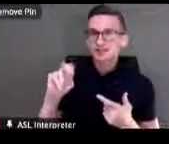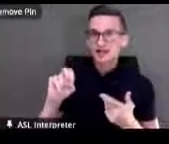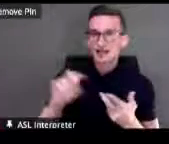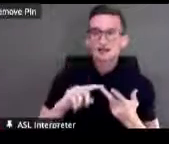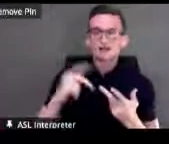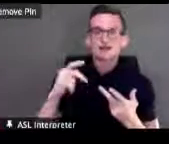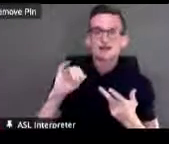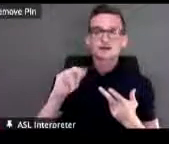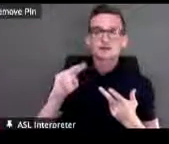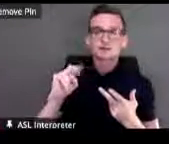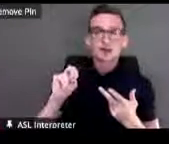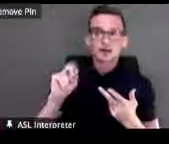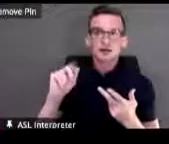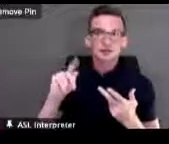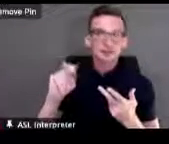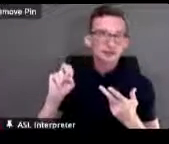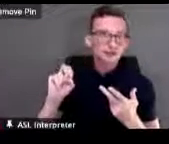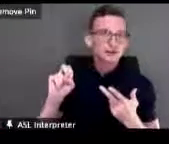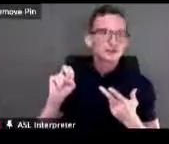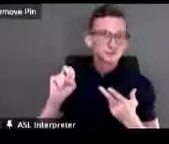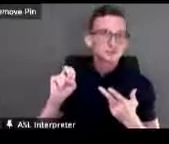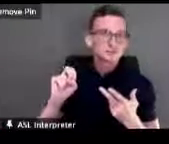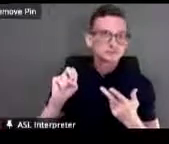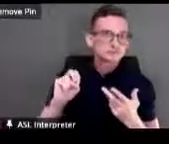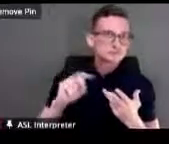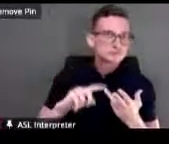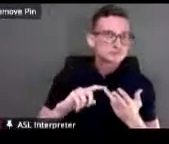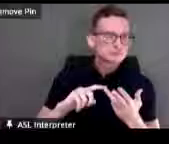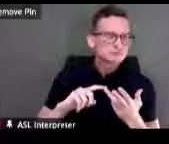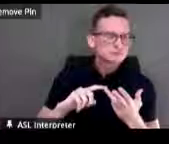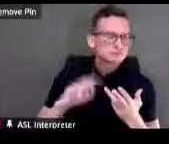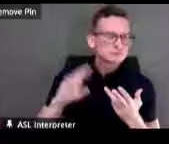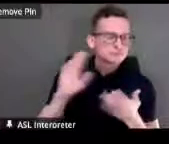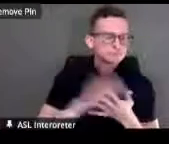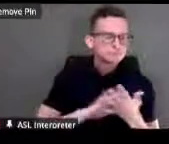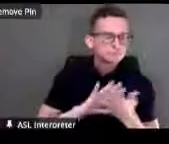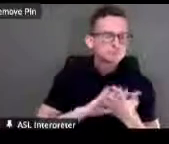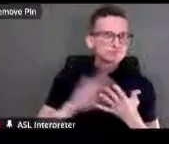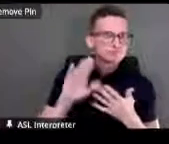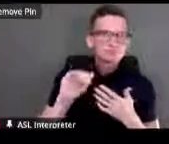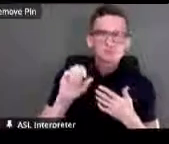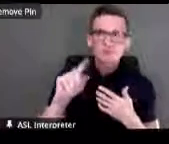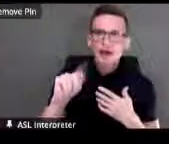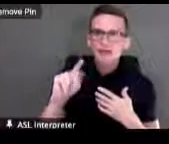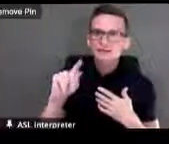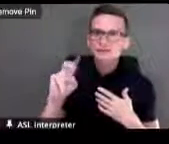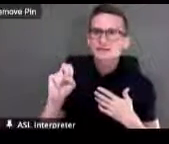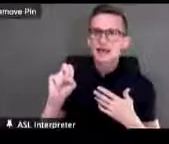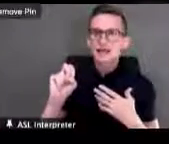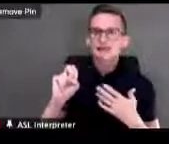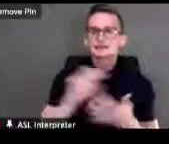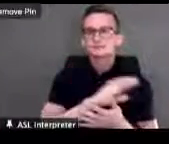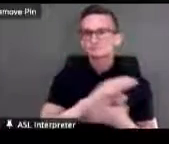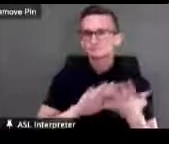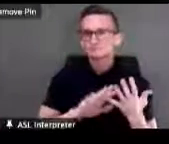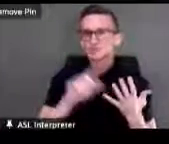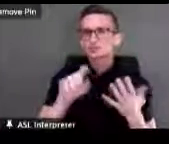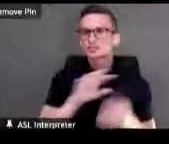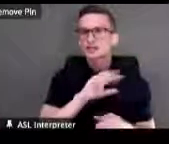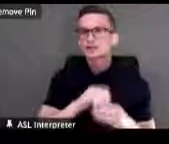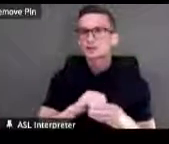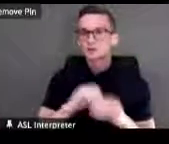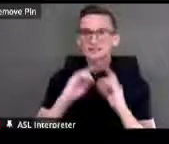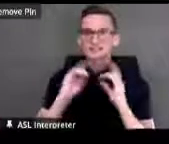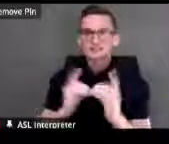the communities of Oakhurst, Coarsegold, and Bass Lake in Madera County should be included in the districts with the mountain